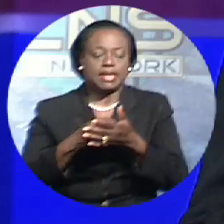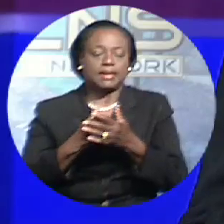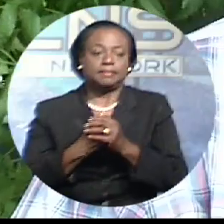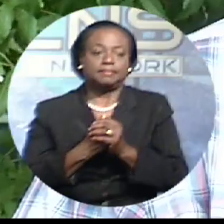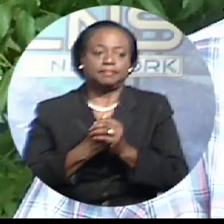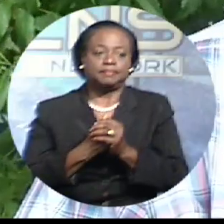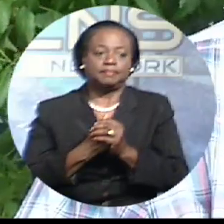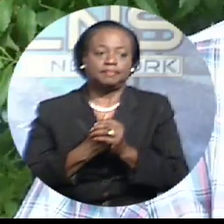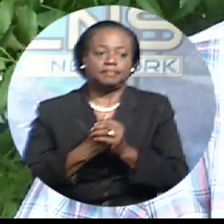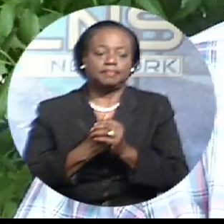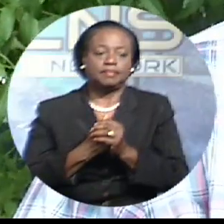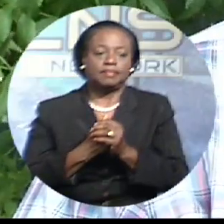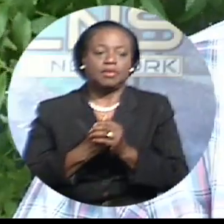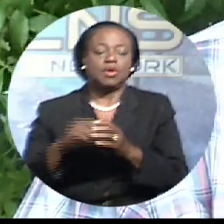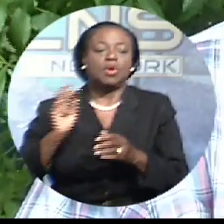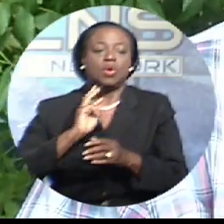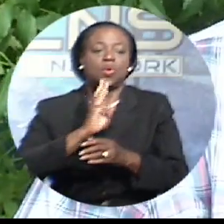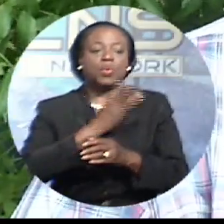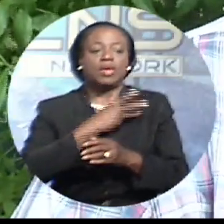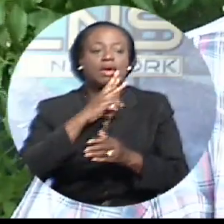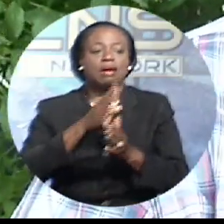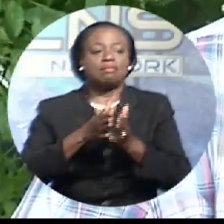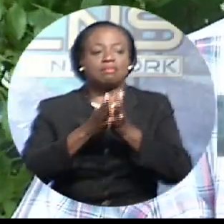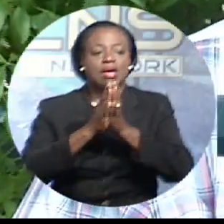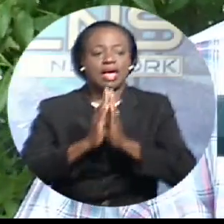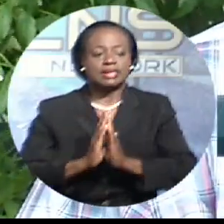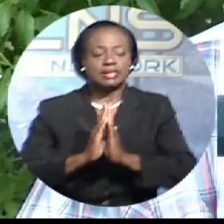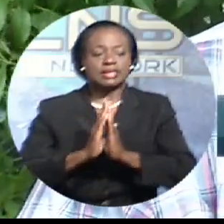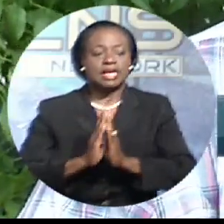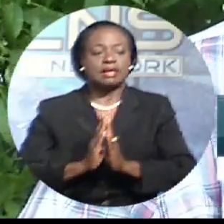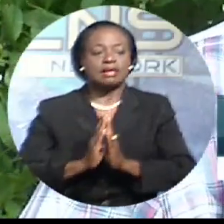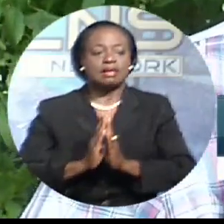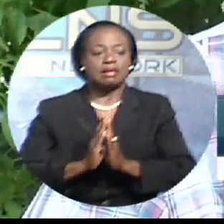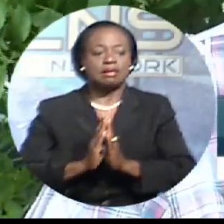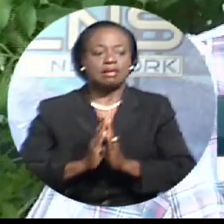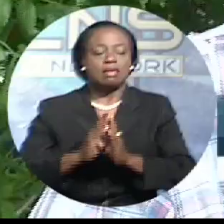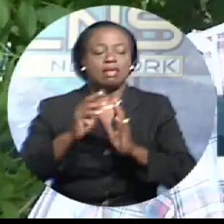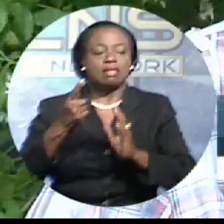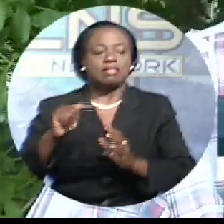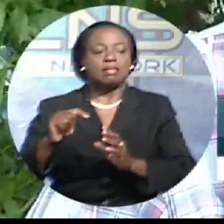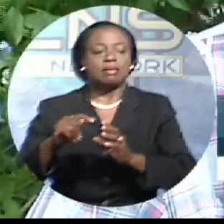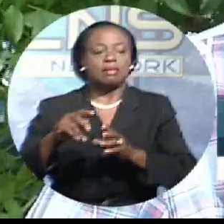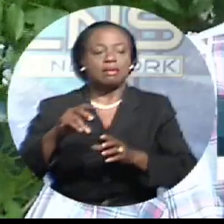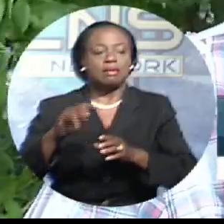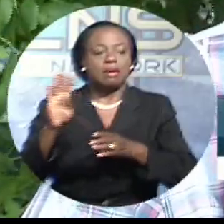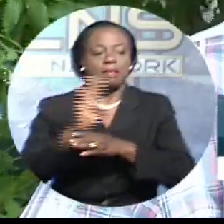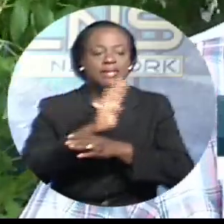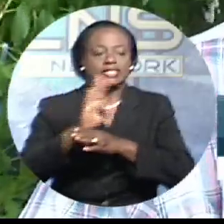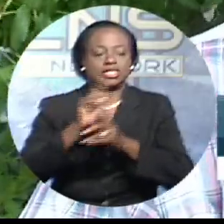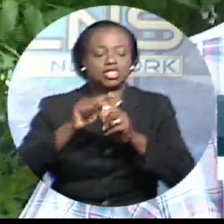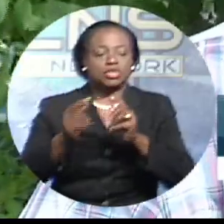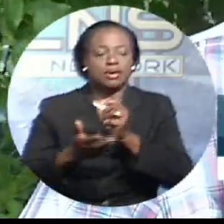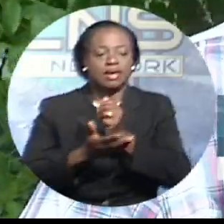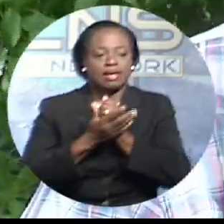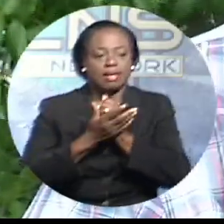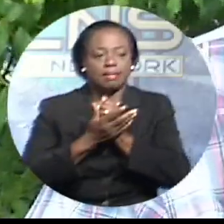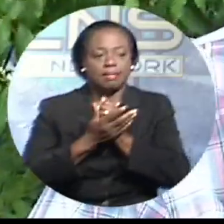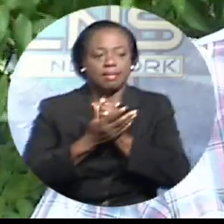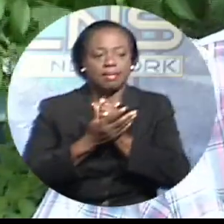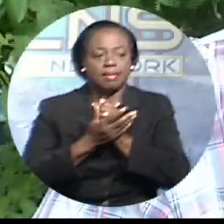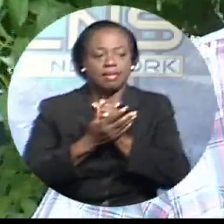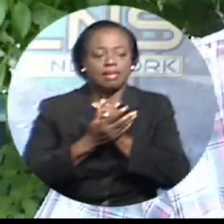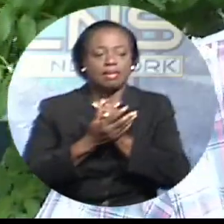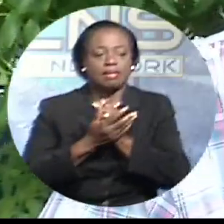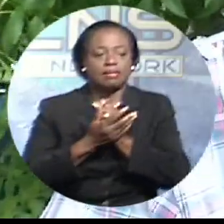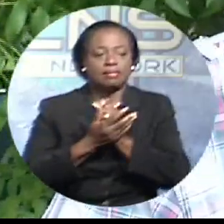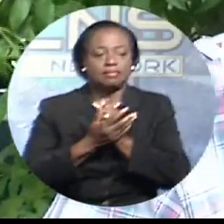are appealing to corporate Bahamas through our own fundraising sources to ask corporate Bahamas for help. The swimmers have done a remarkable job of representing the